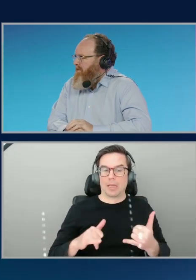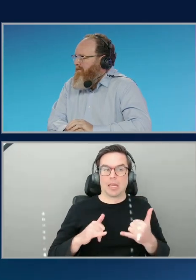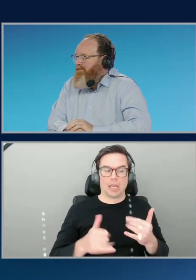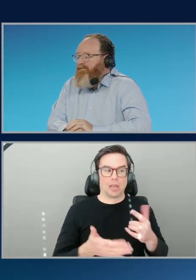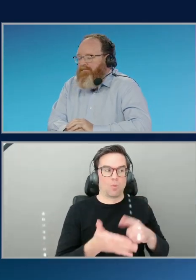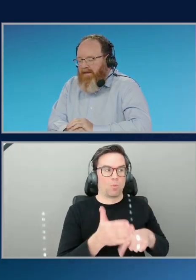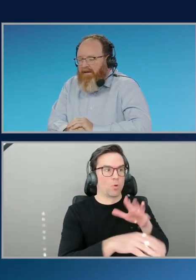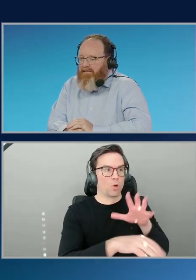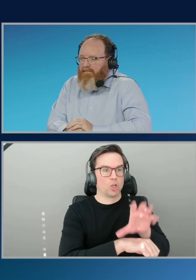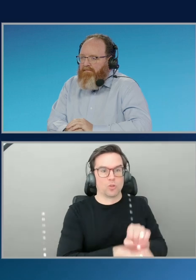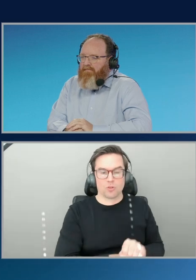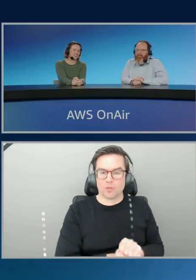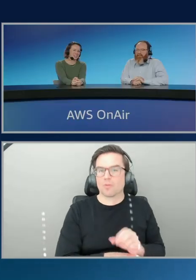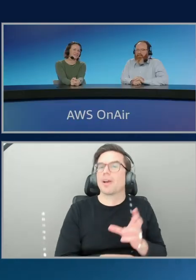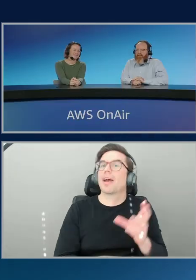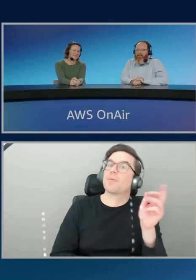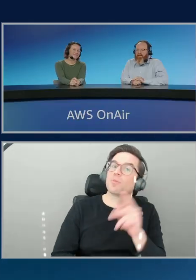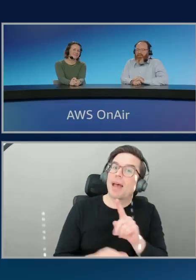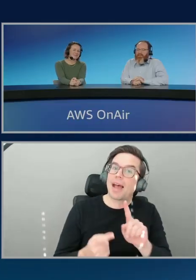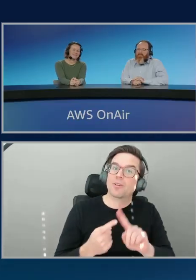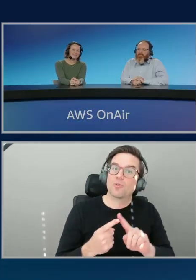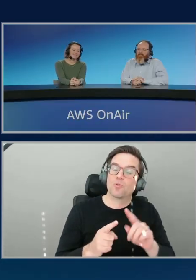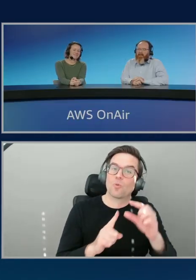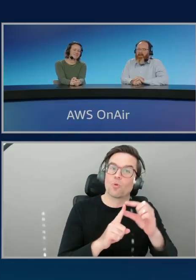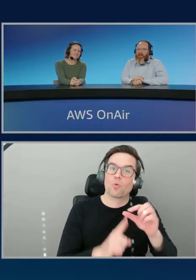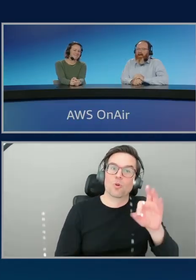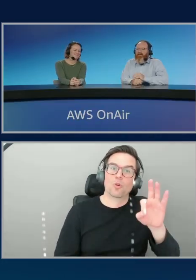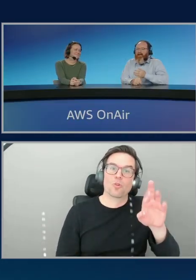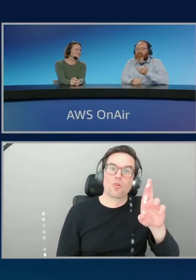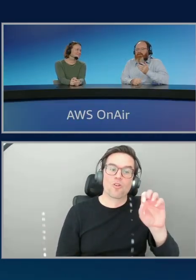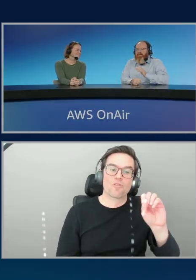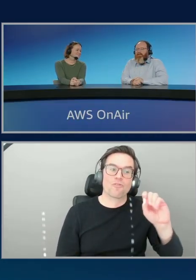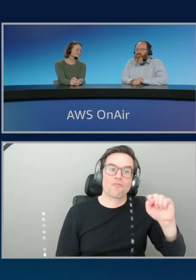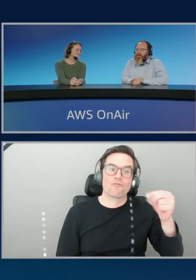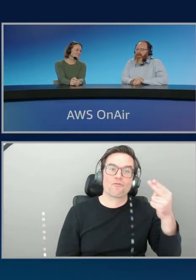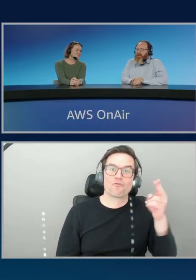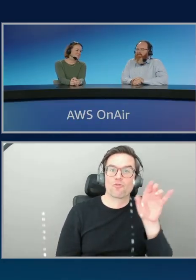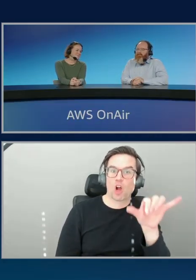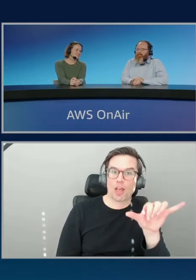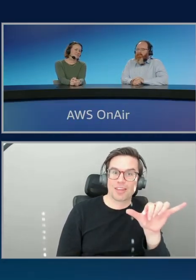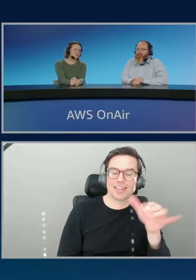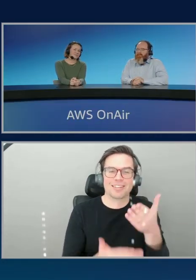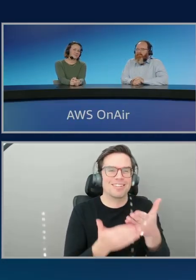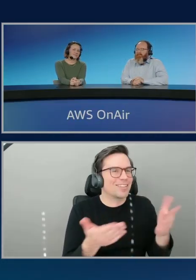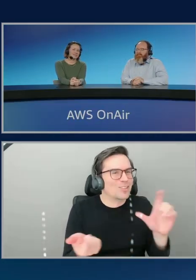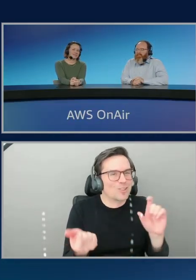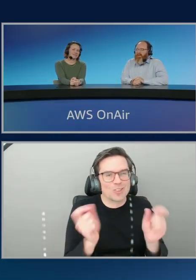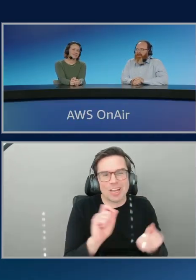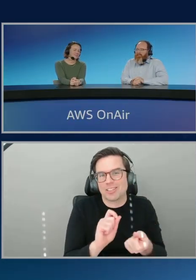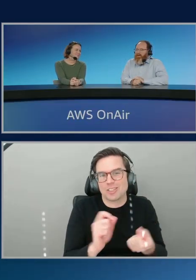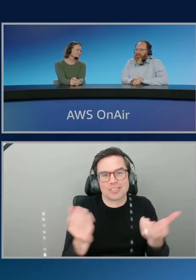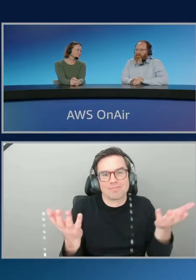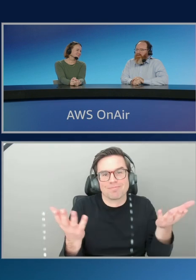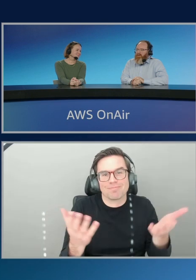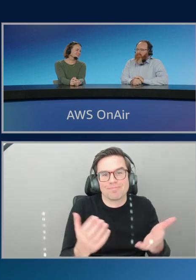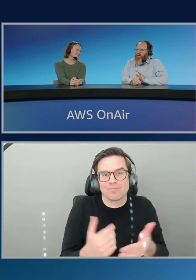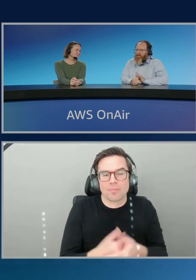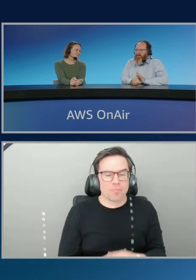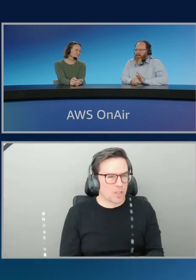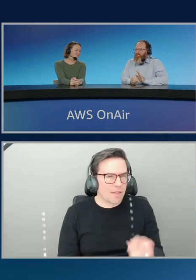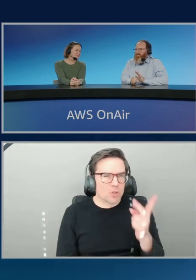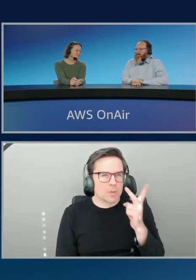word. Things are changing. Things are changing. Have you seen this rate of innovation